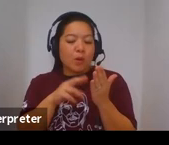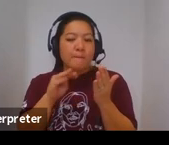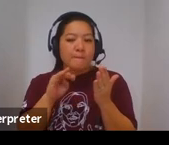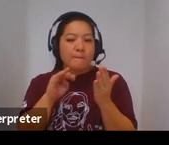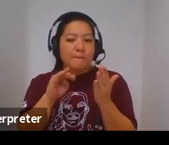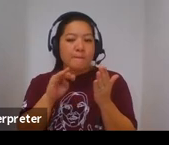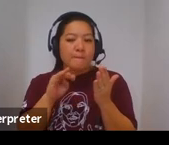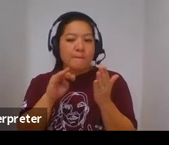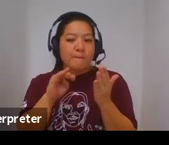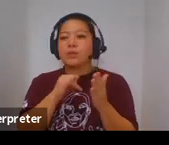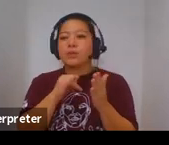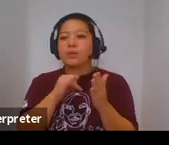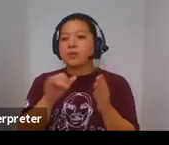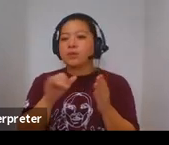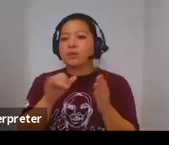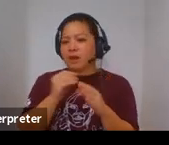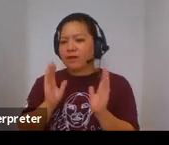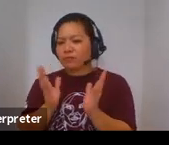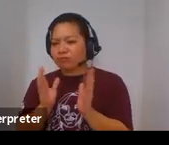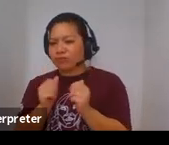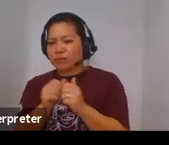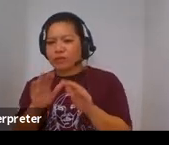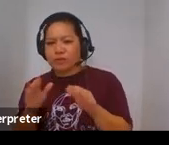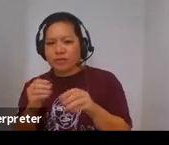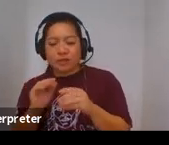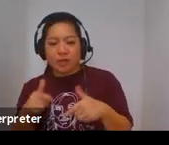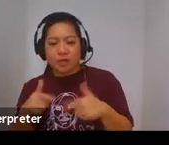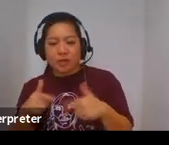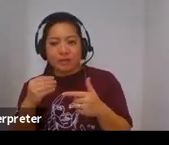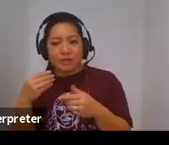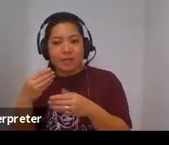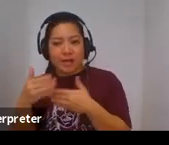with the children in their lives and the next generation.